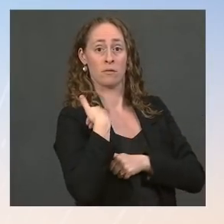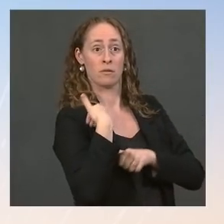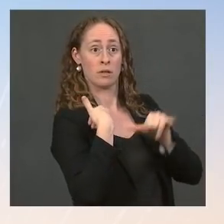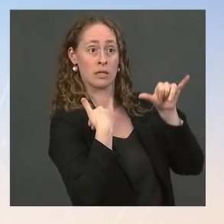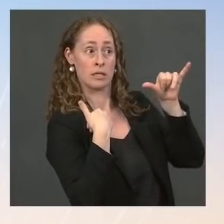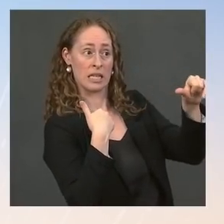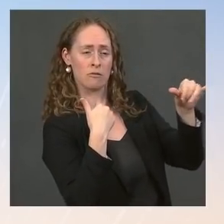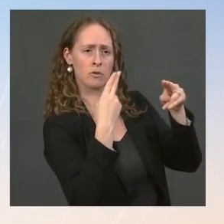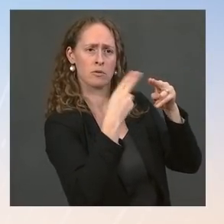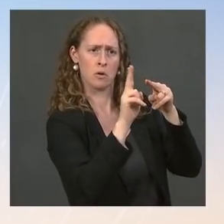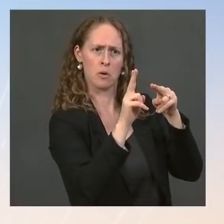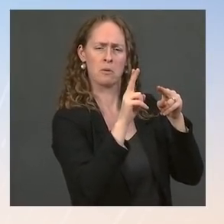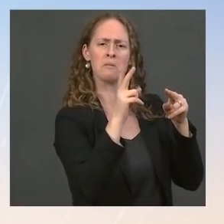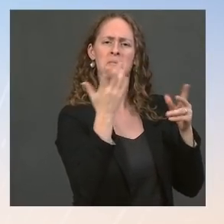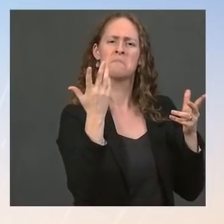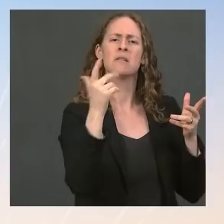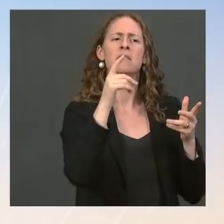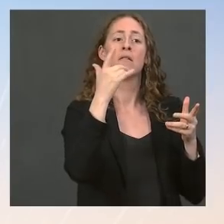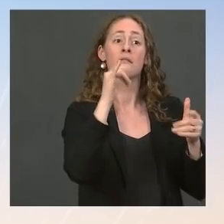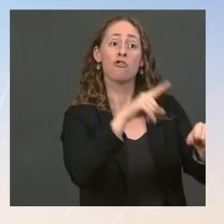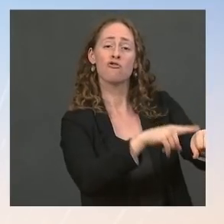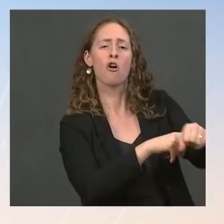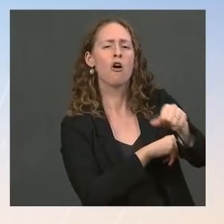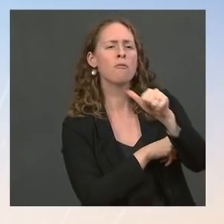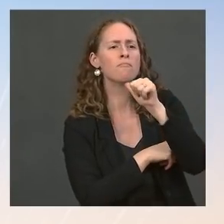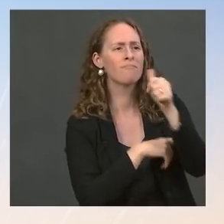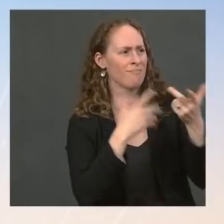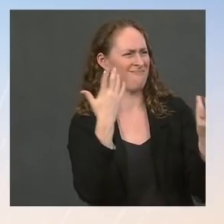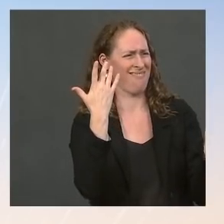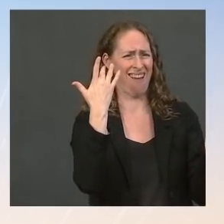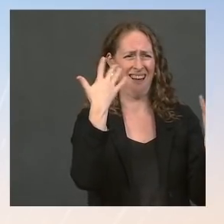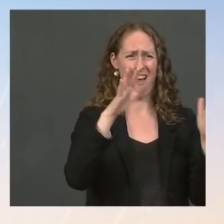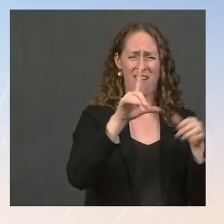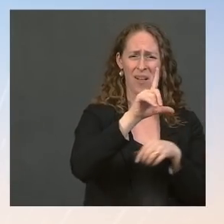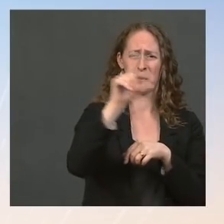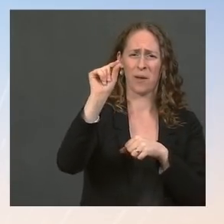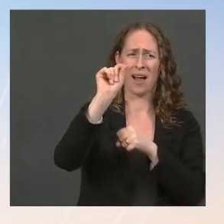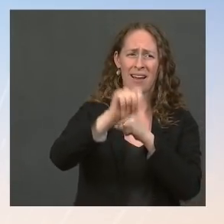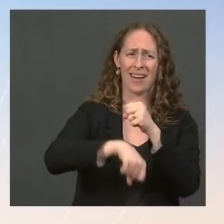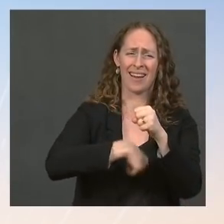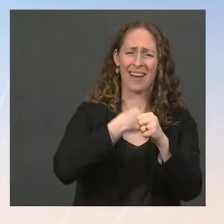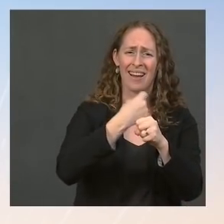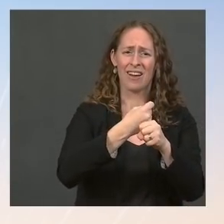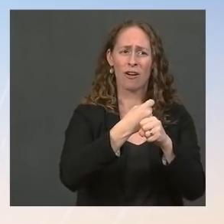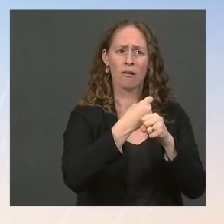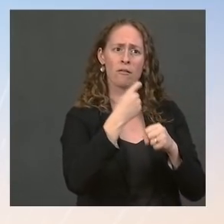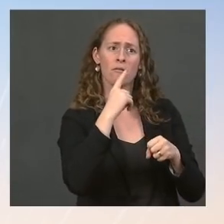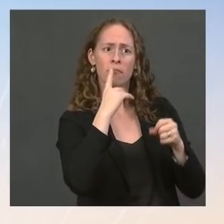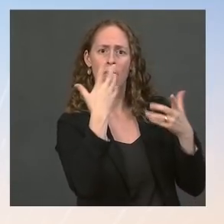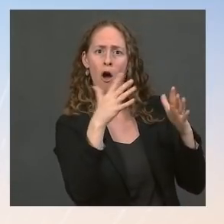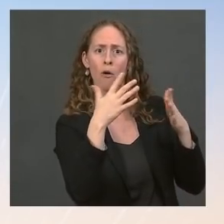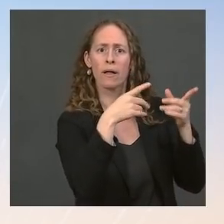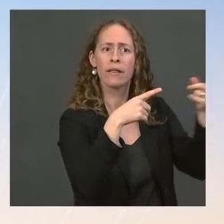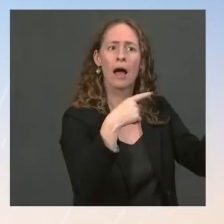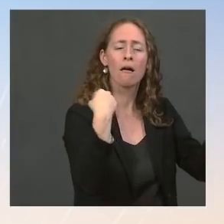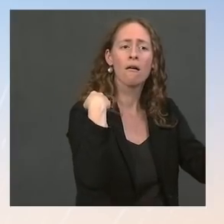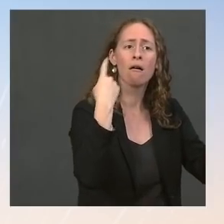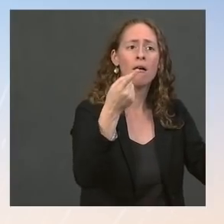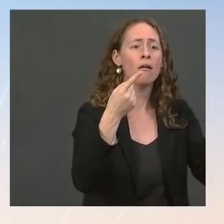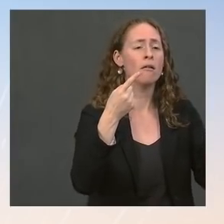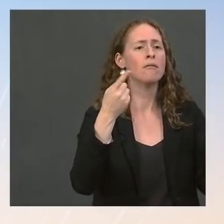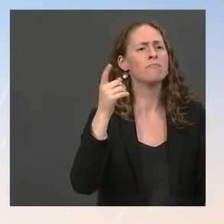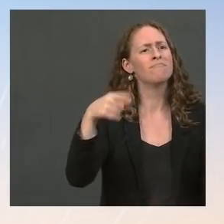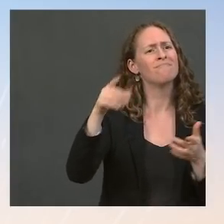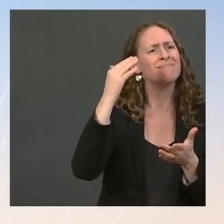the recommendation over the course of the last 20 years from the military has been to maintain a troop presence. You could argue that's their job to maintain